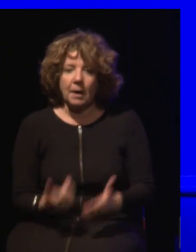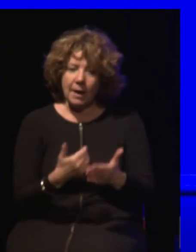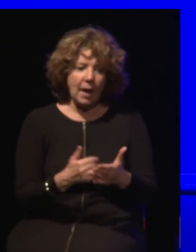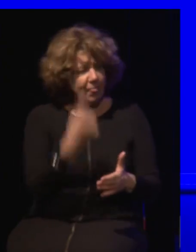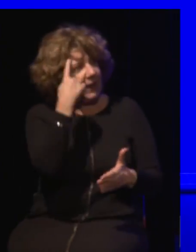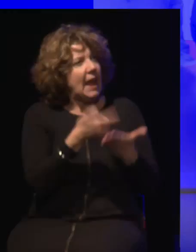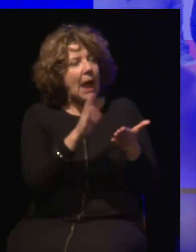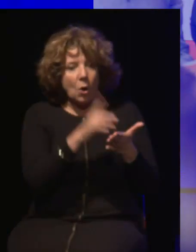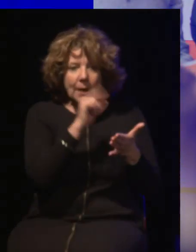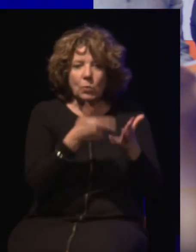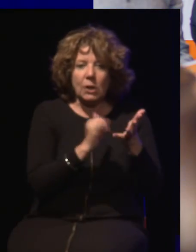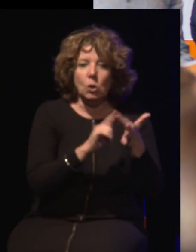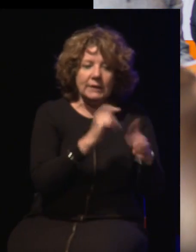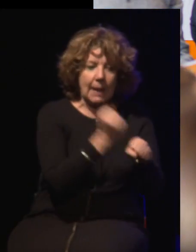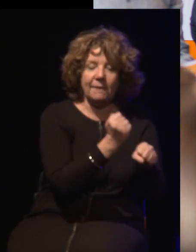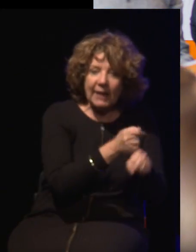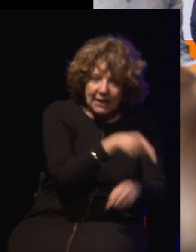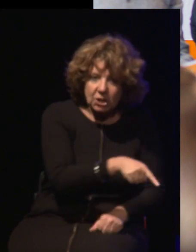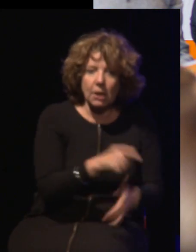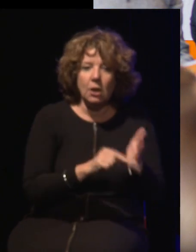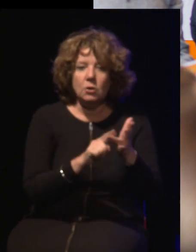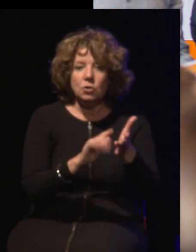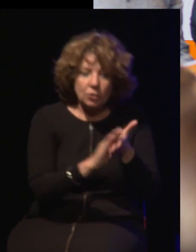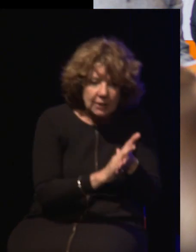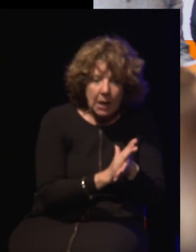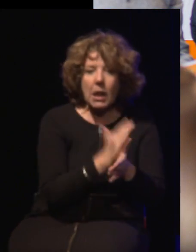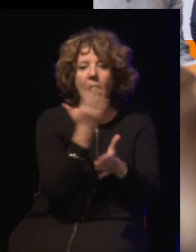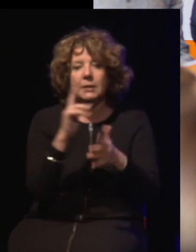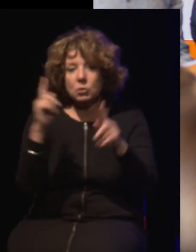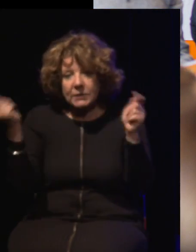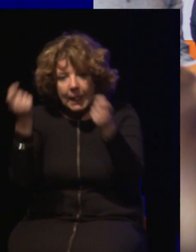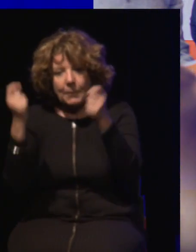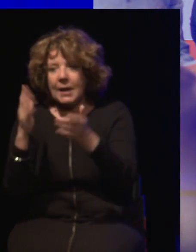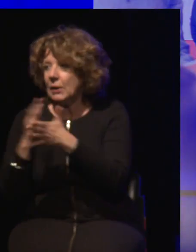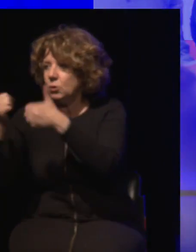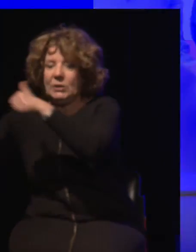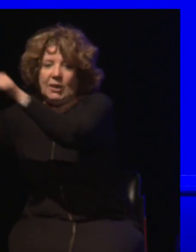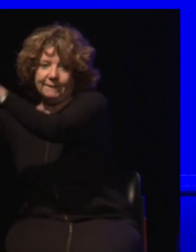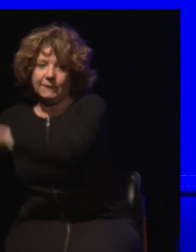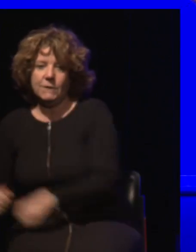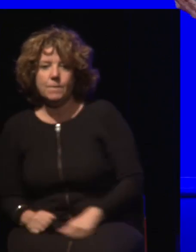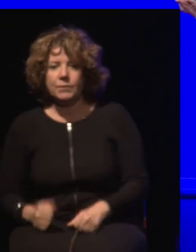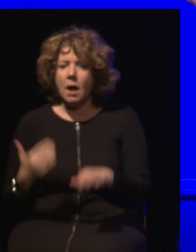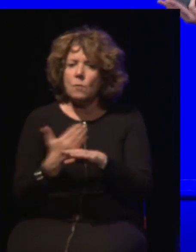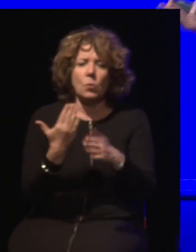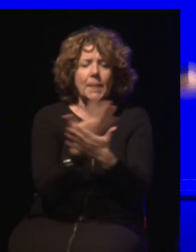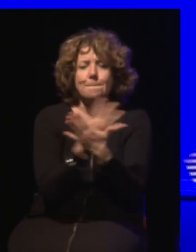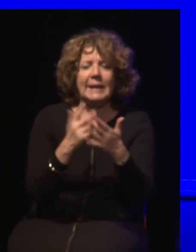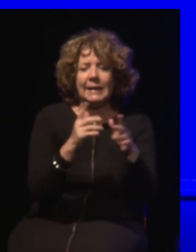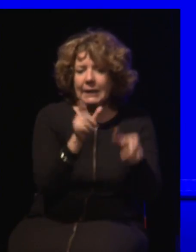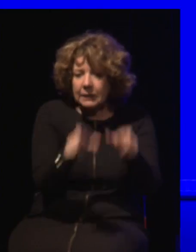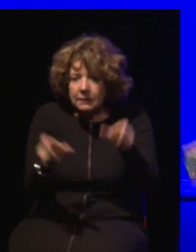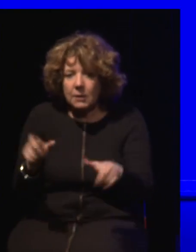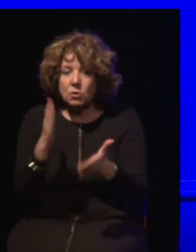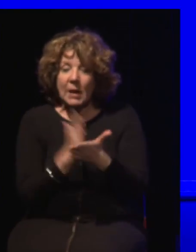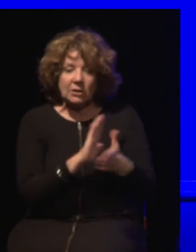use gamification to delight, to celebrate, and to achieve great things. I've worked with many clients to apply